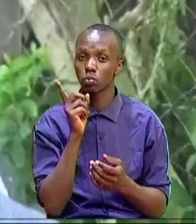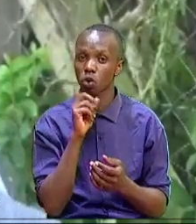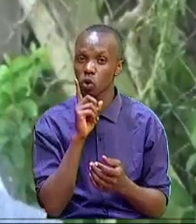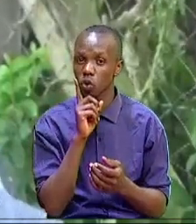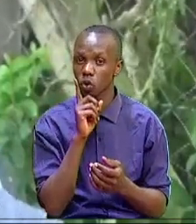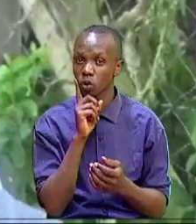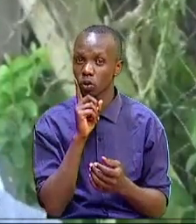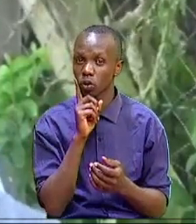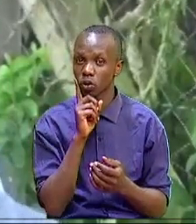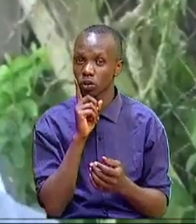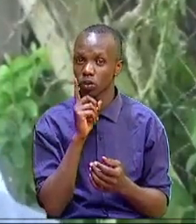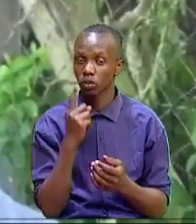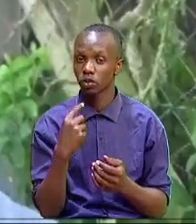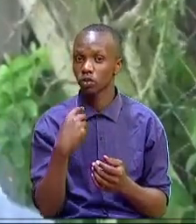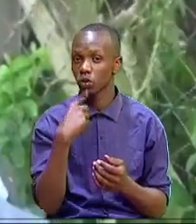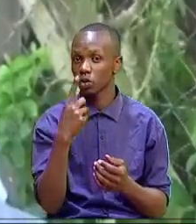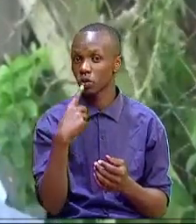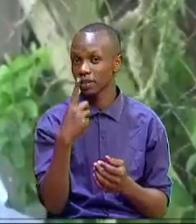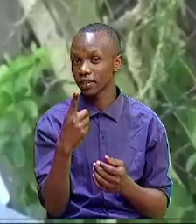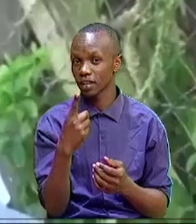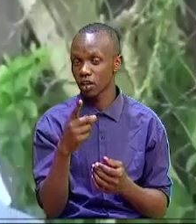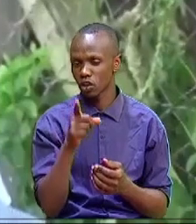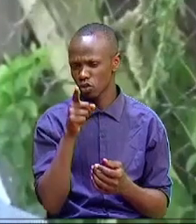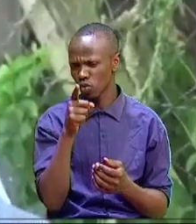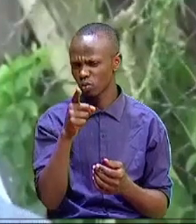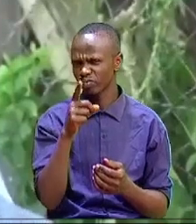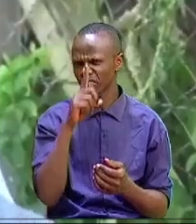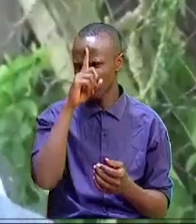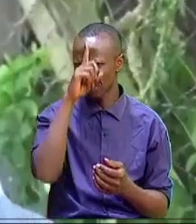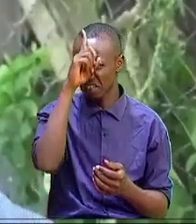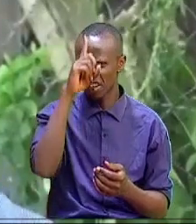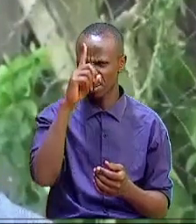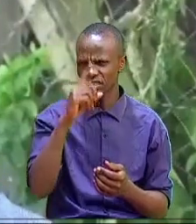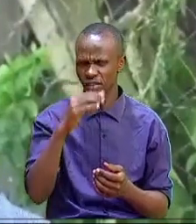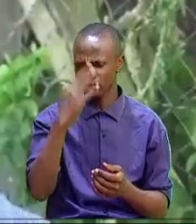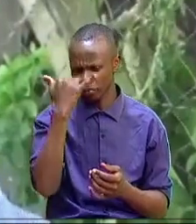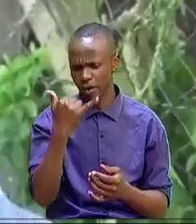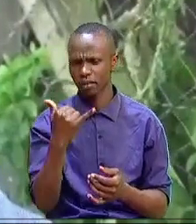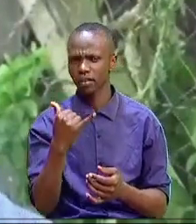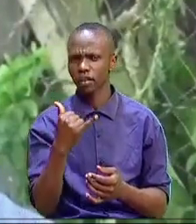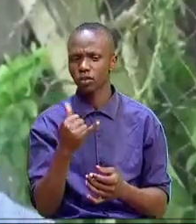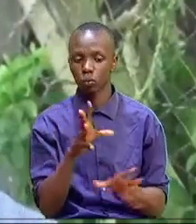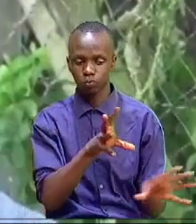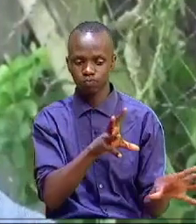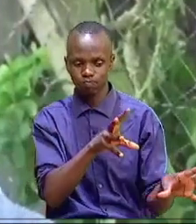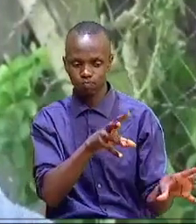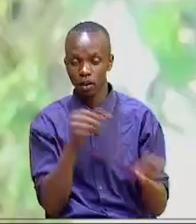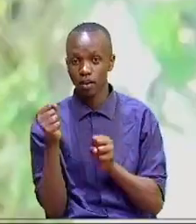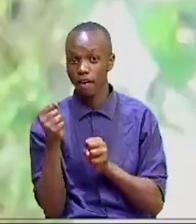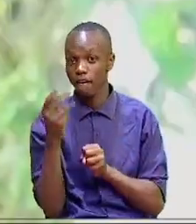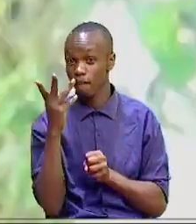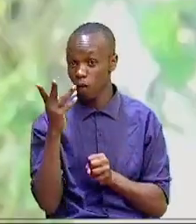Sasa wameniambia mimi siko serious. Wakachukua mtoto wangu 4 years old.